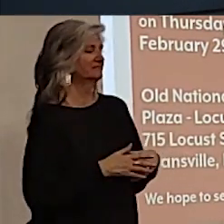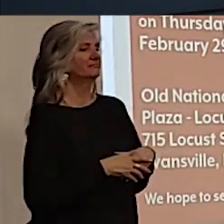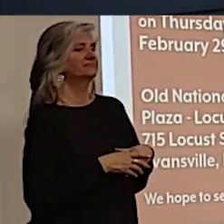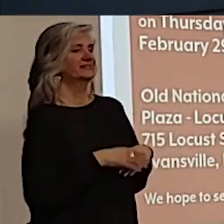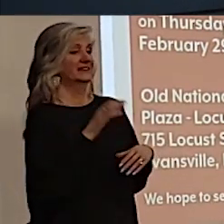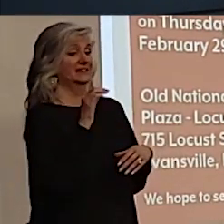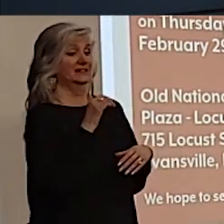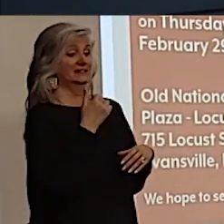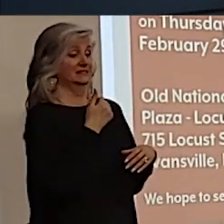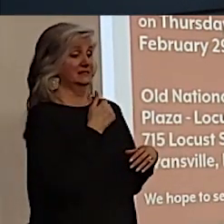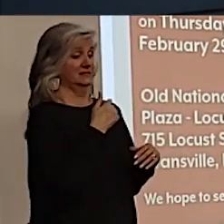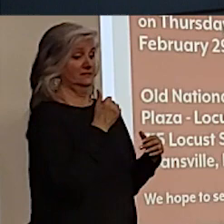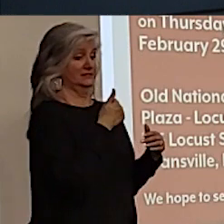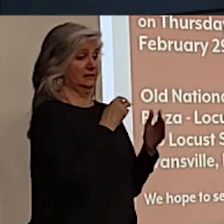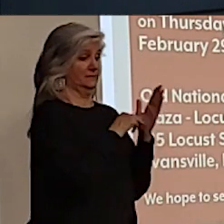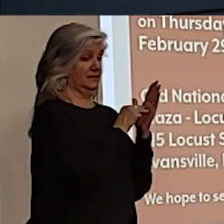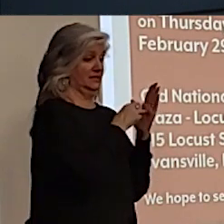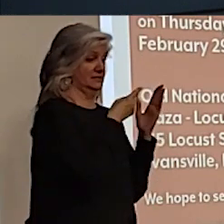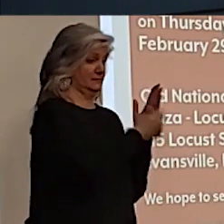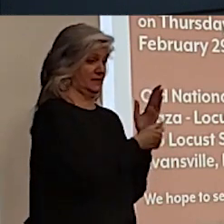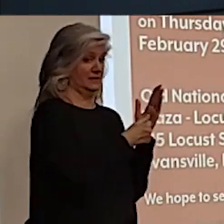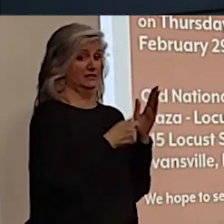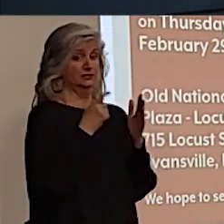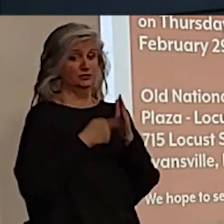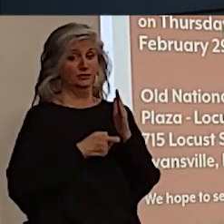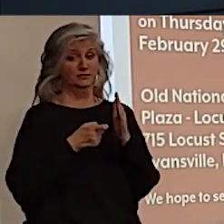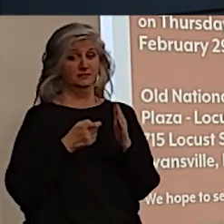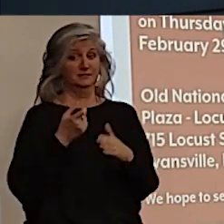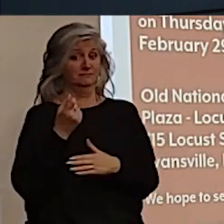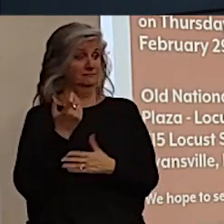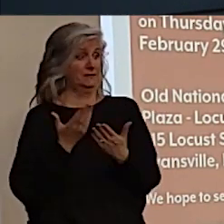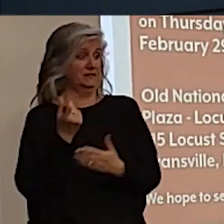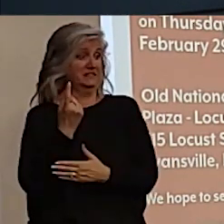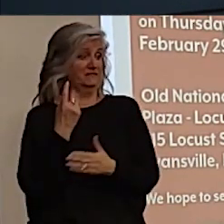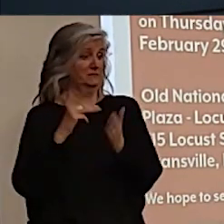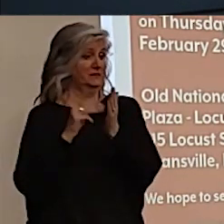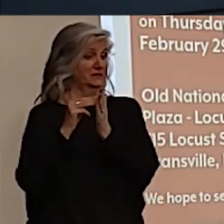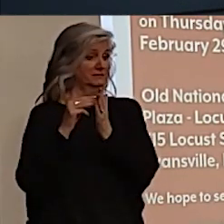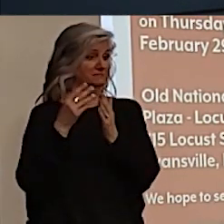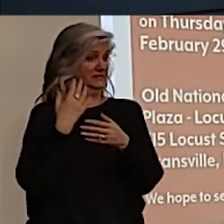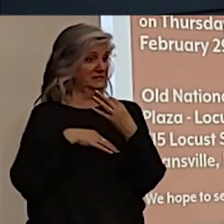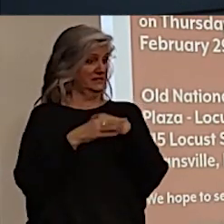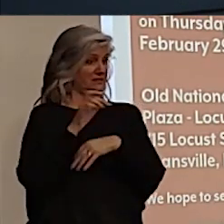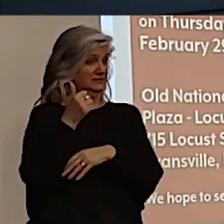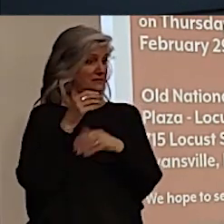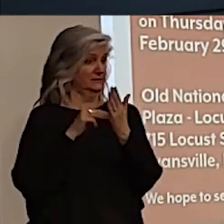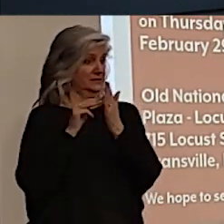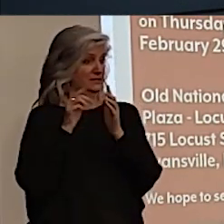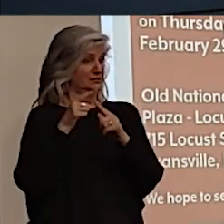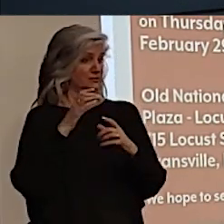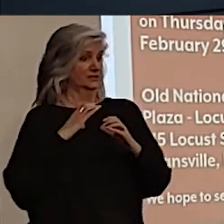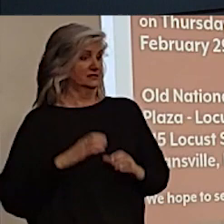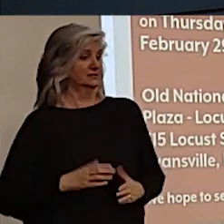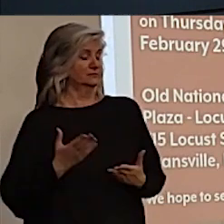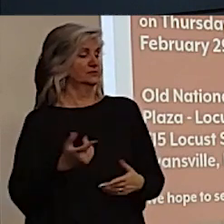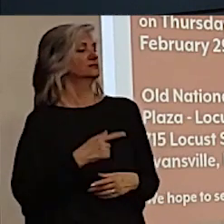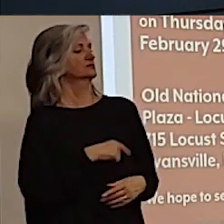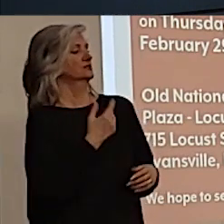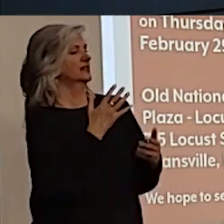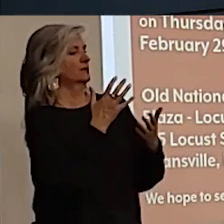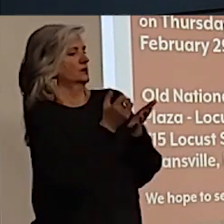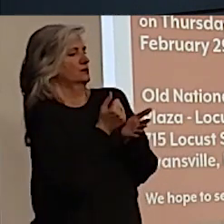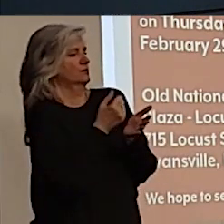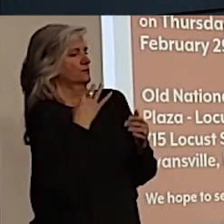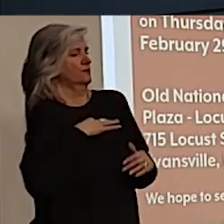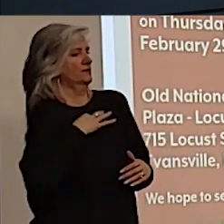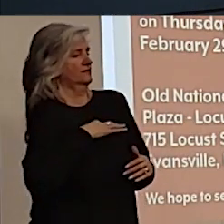and charging you $10 million, it's them spending $10 million and charging you $11 million, so on. So they would like to be able to earn a profit on those types